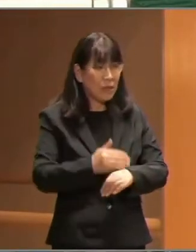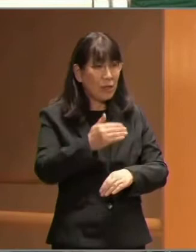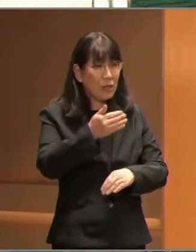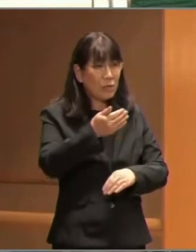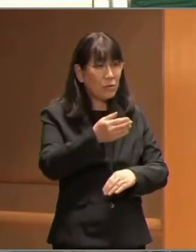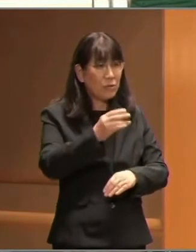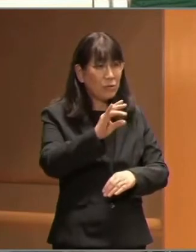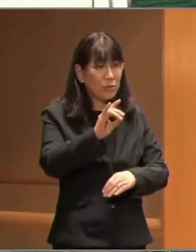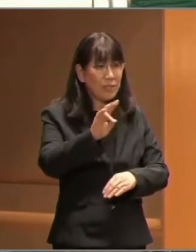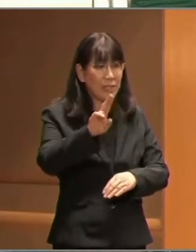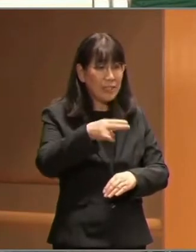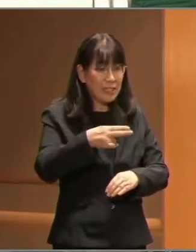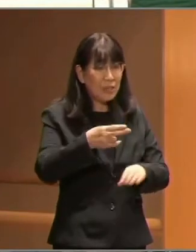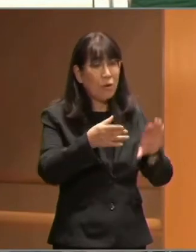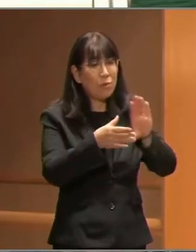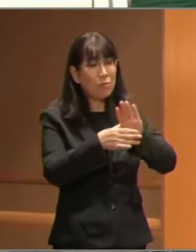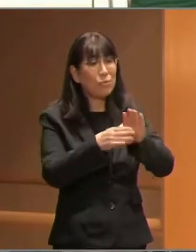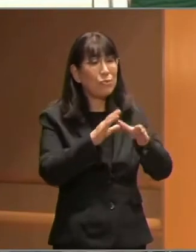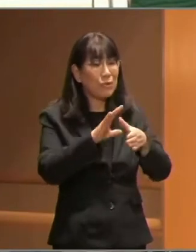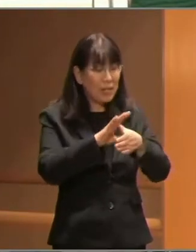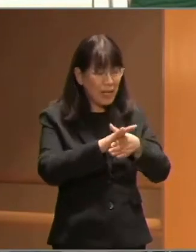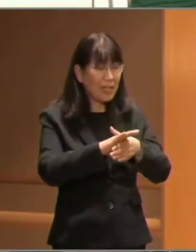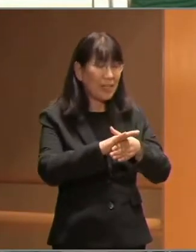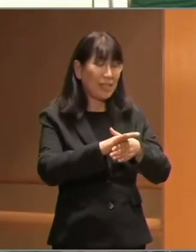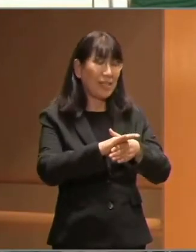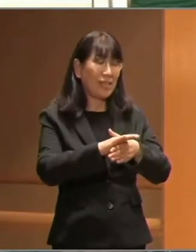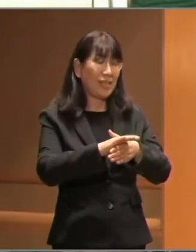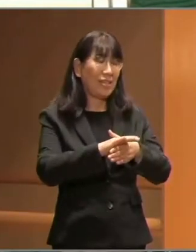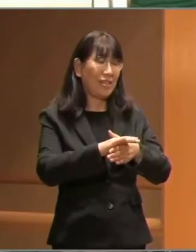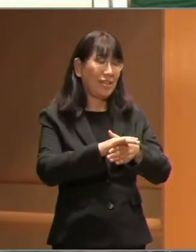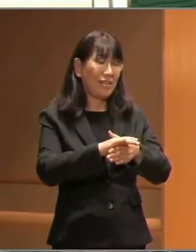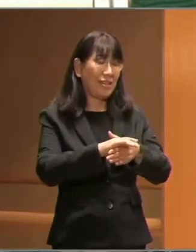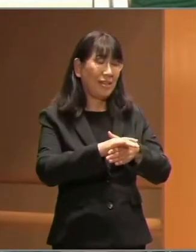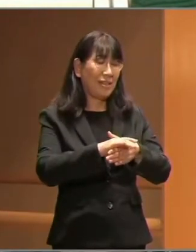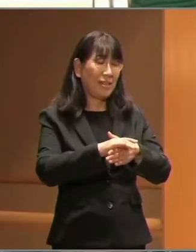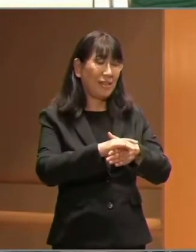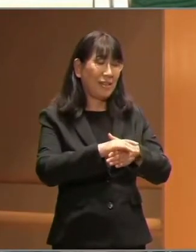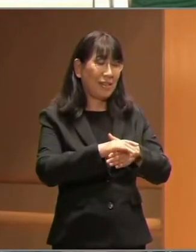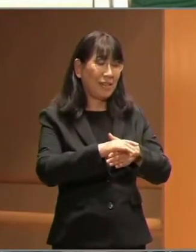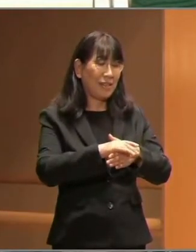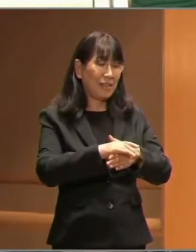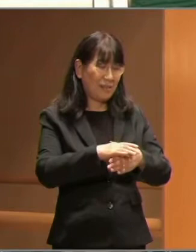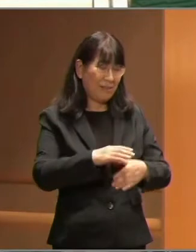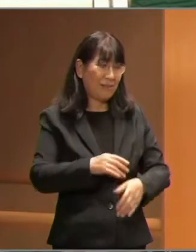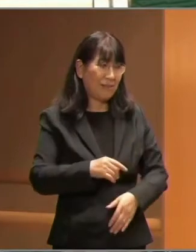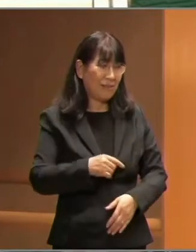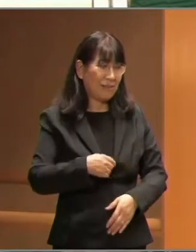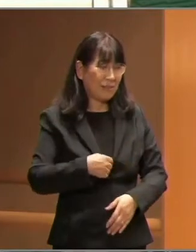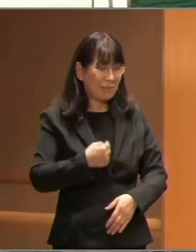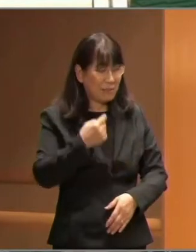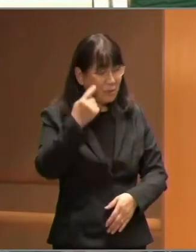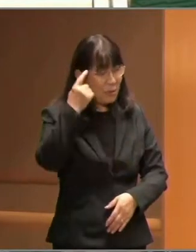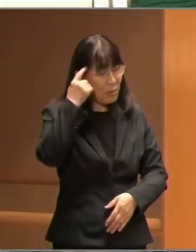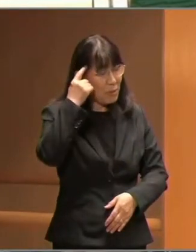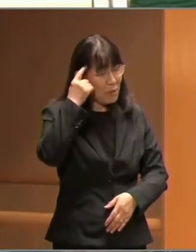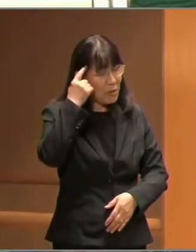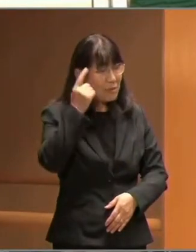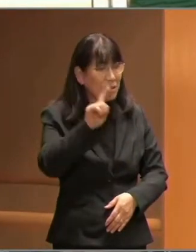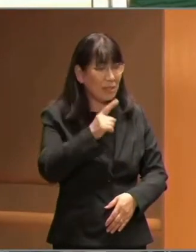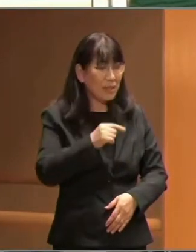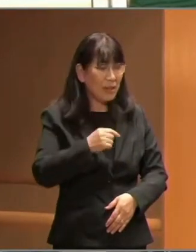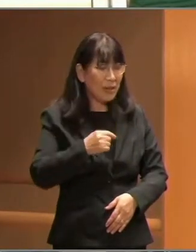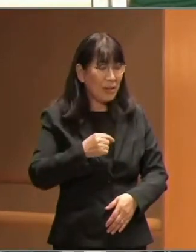of designs in Japan, I think we always have a milestone.